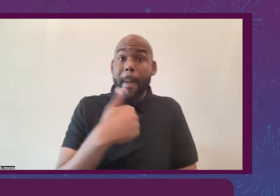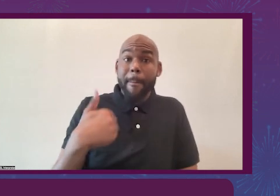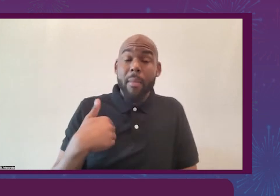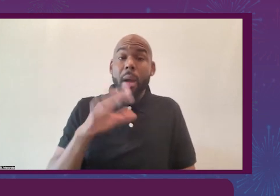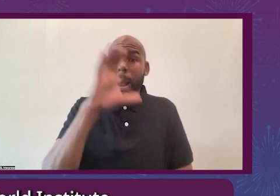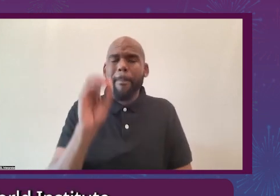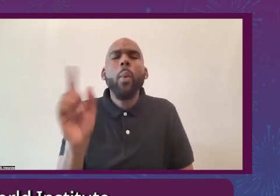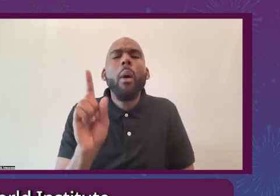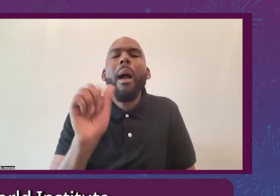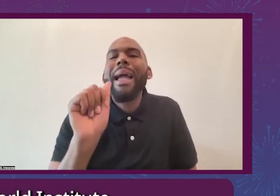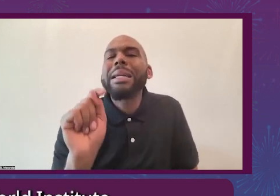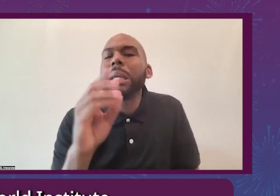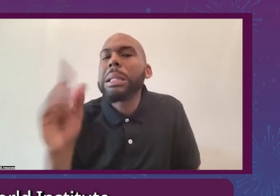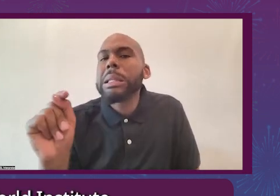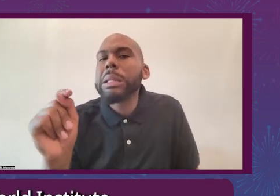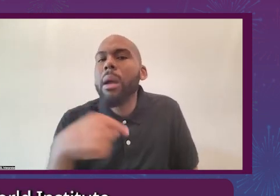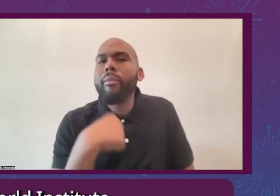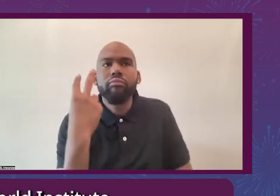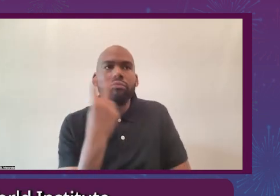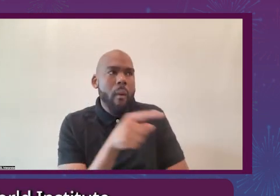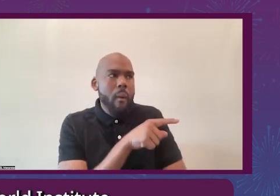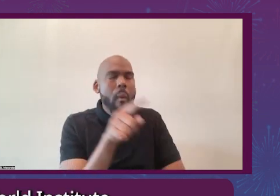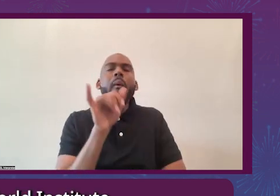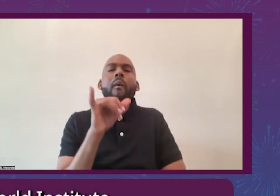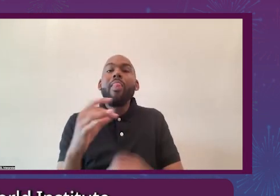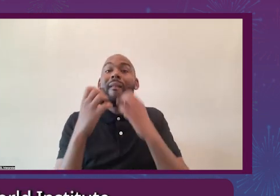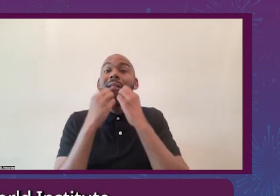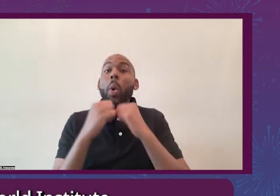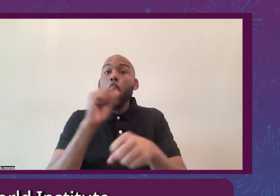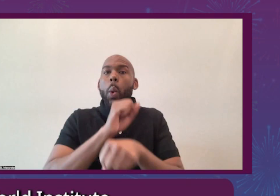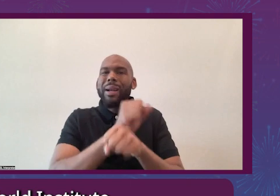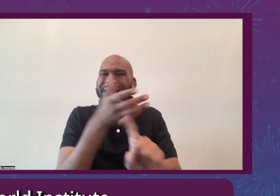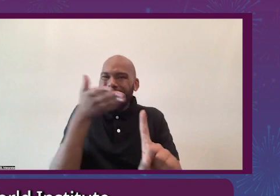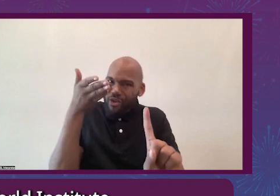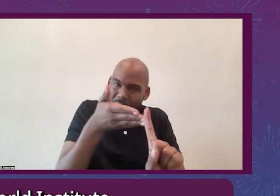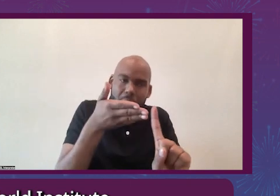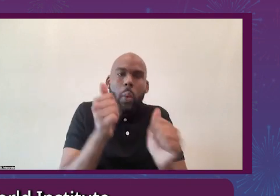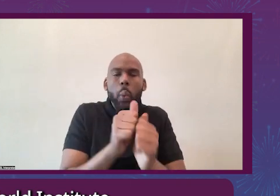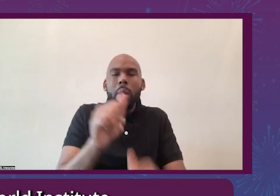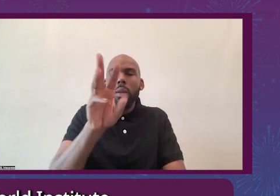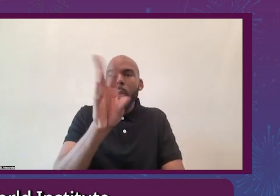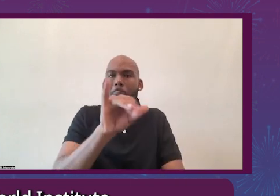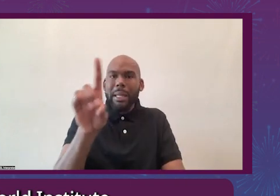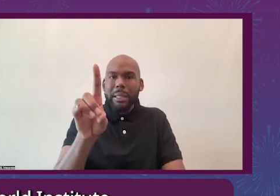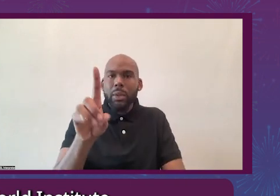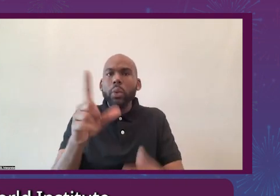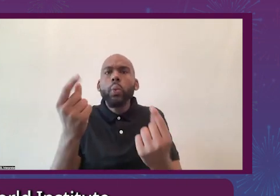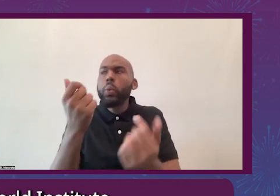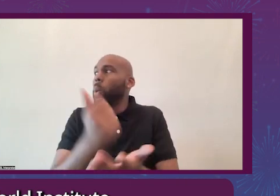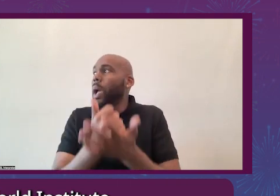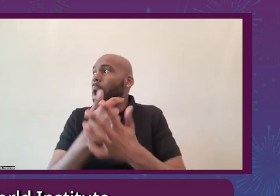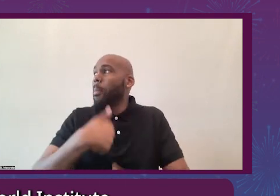saw the value of working directly with the World Institute on Disability to help us become a